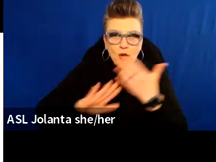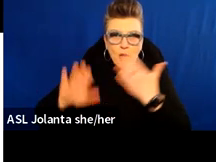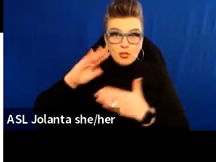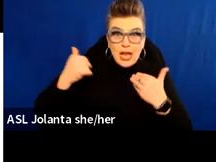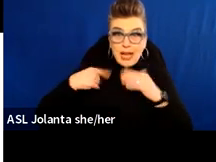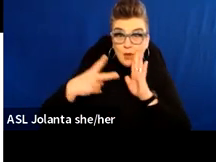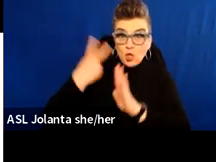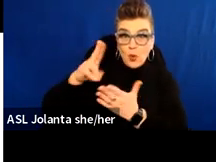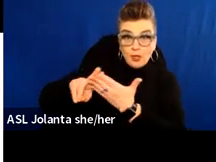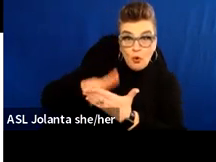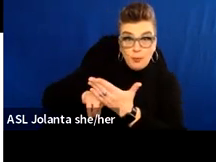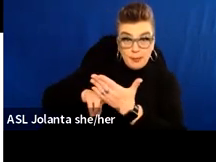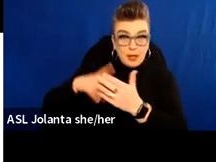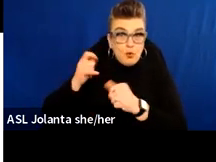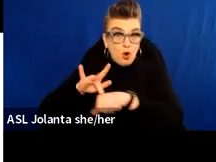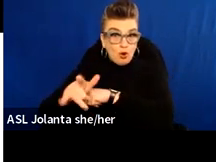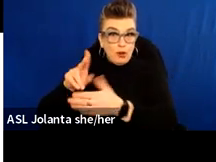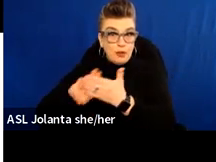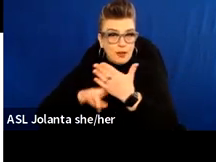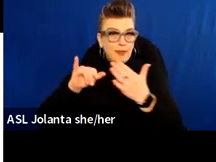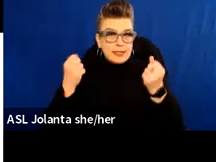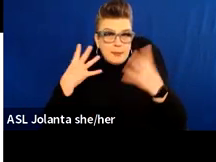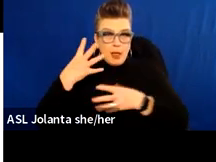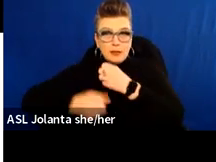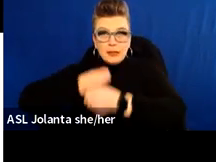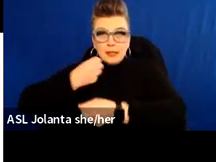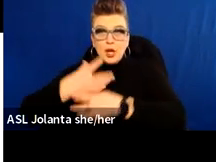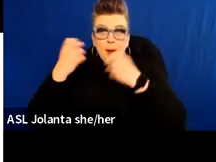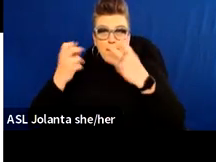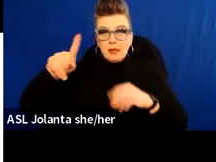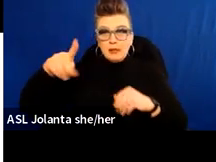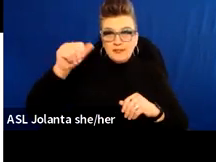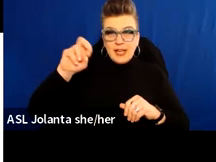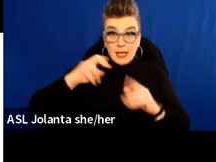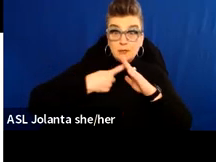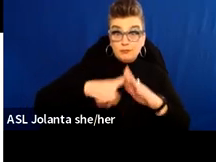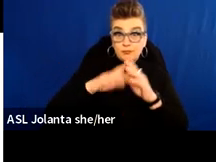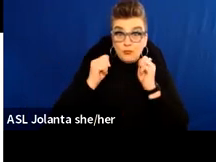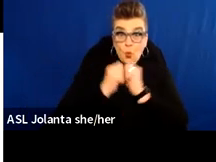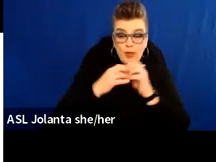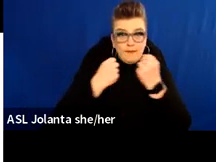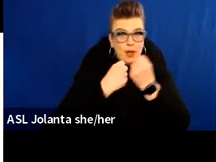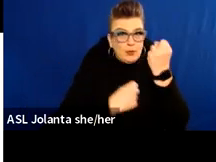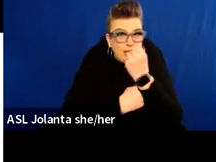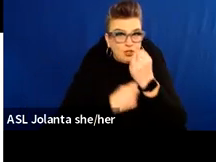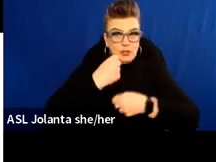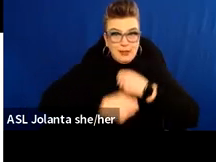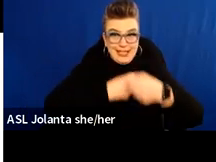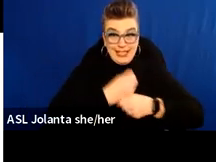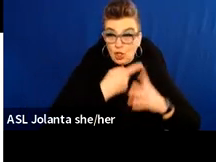multi-phase project that includes starting with some foundational year which is to start to build